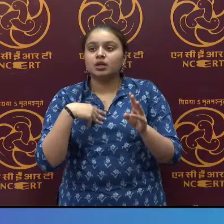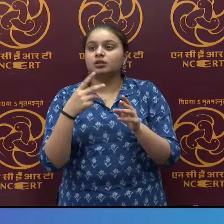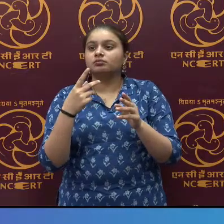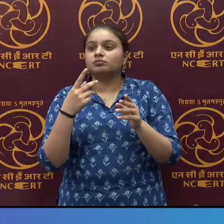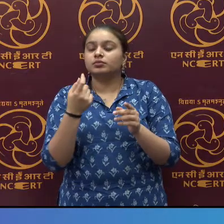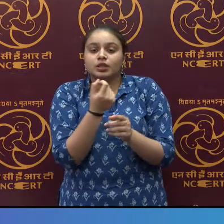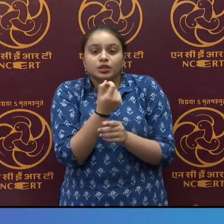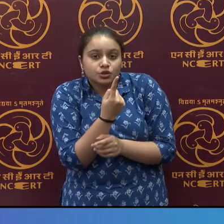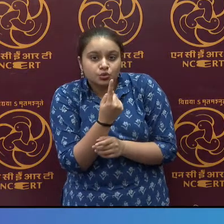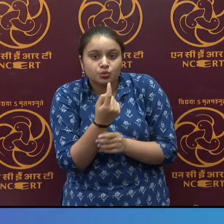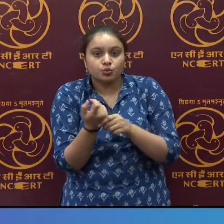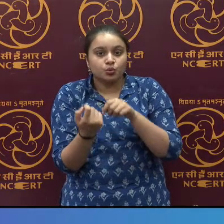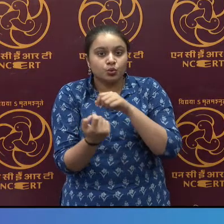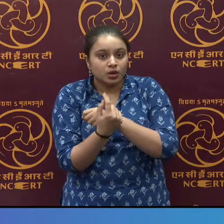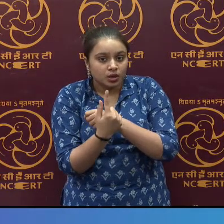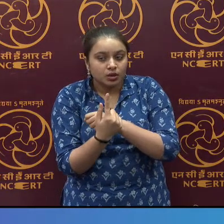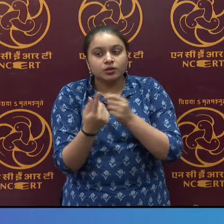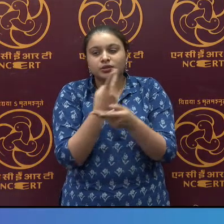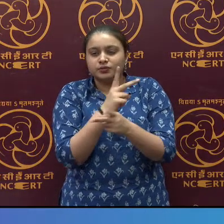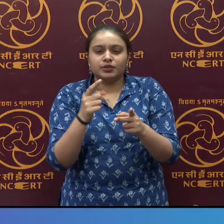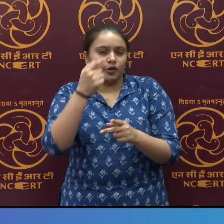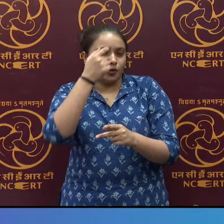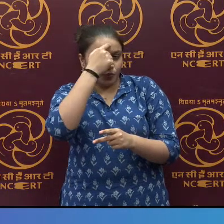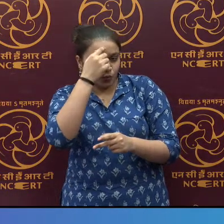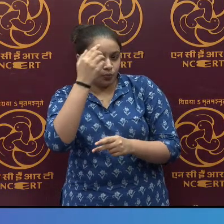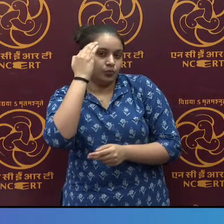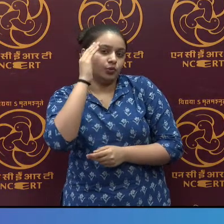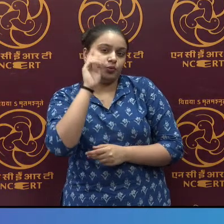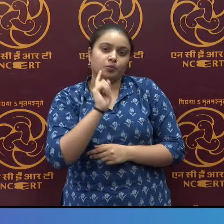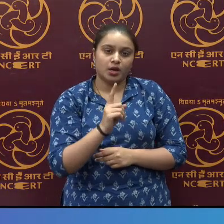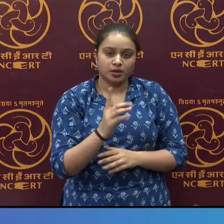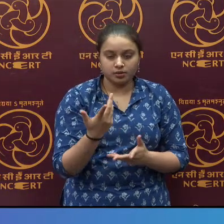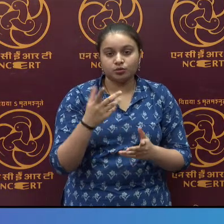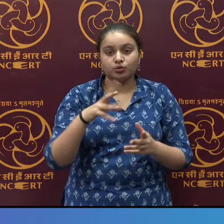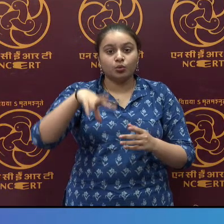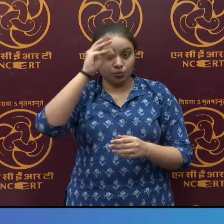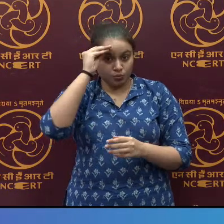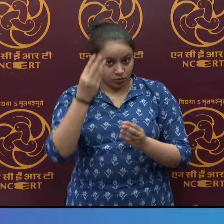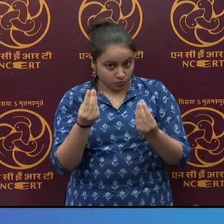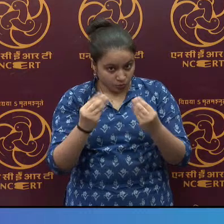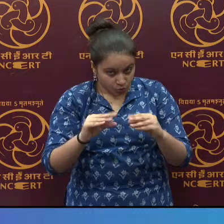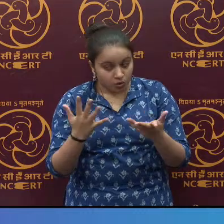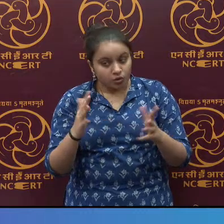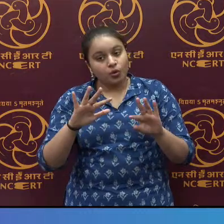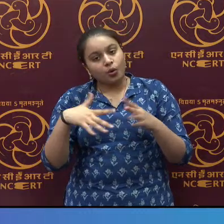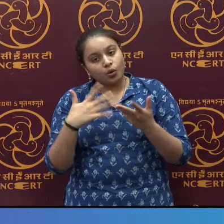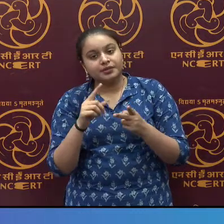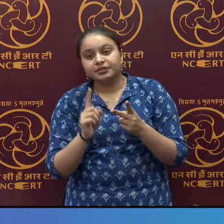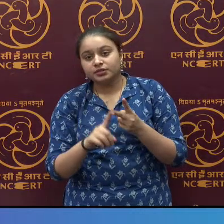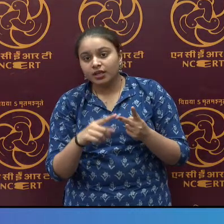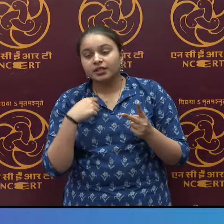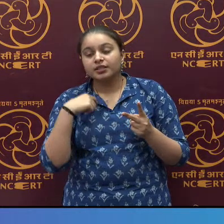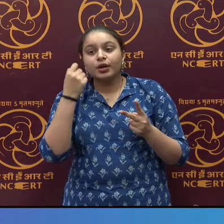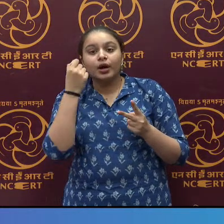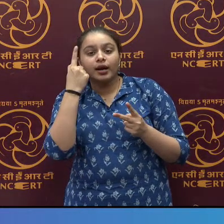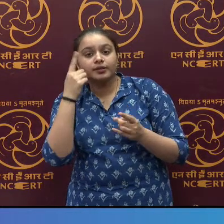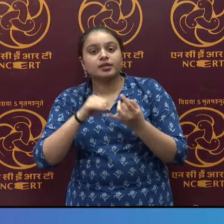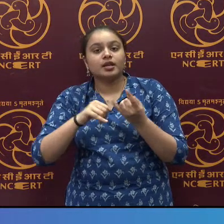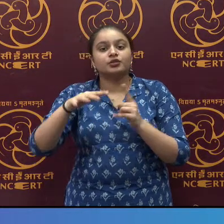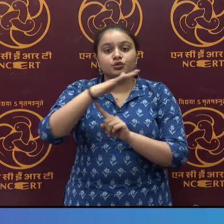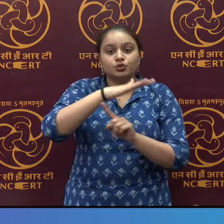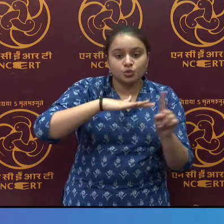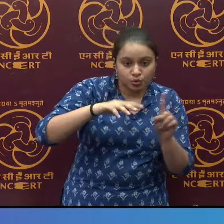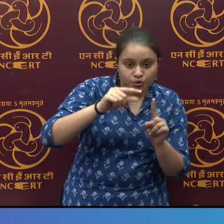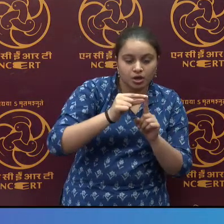articles gives you an insight into global issues. It helps you understand the impact of social, political and